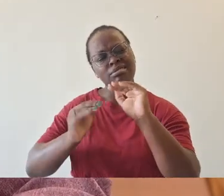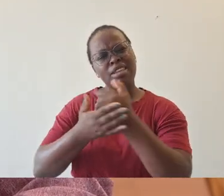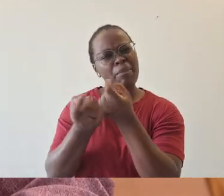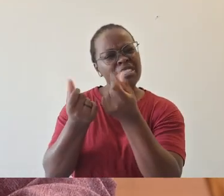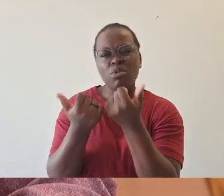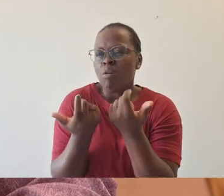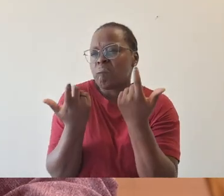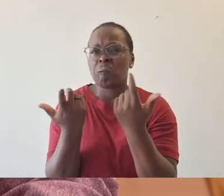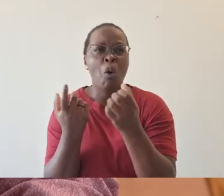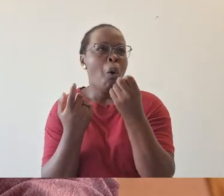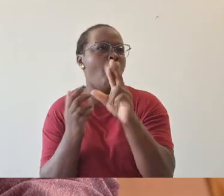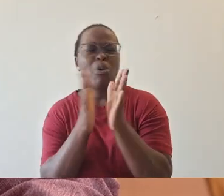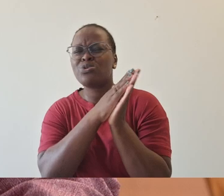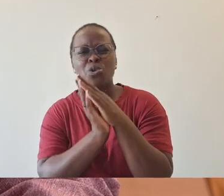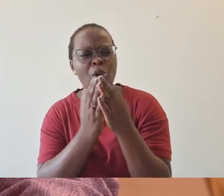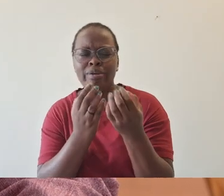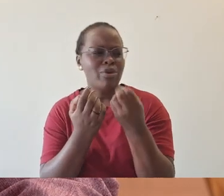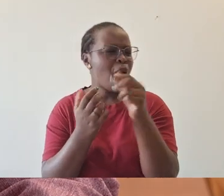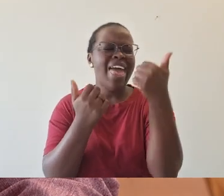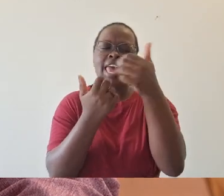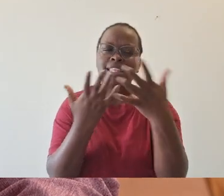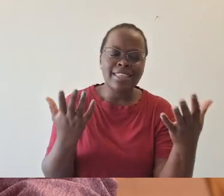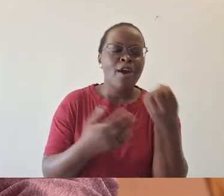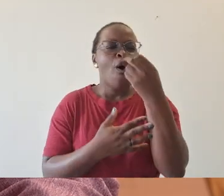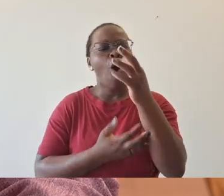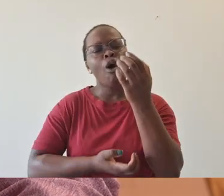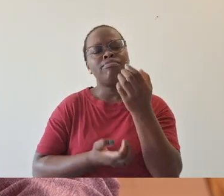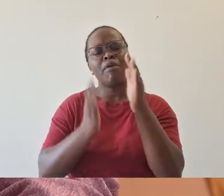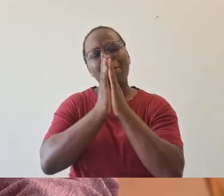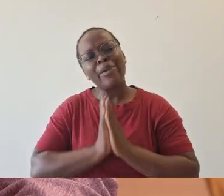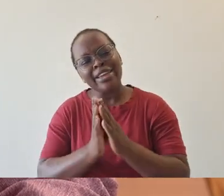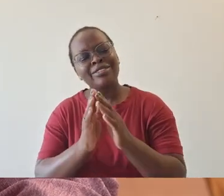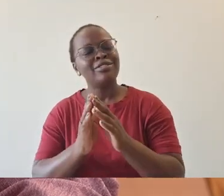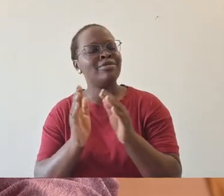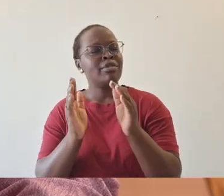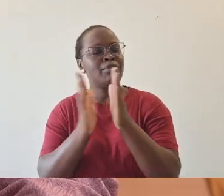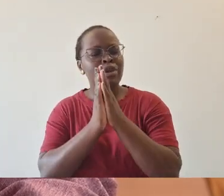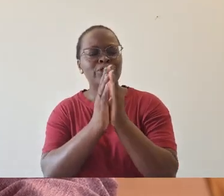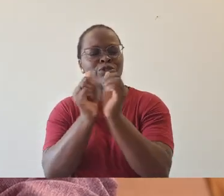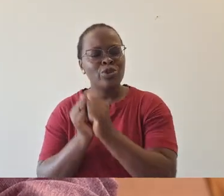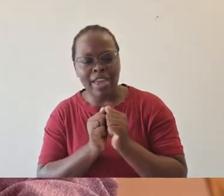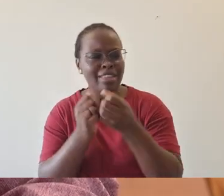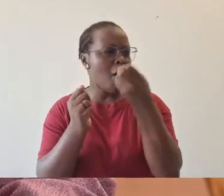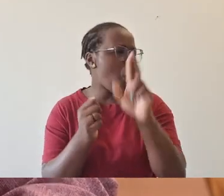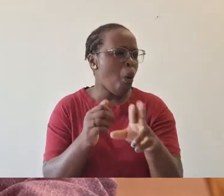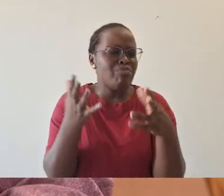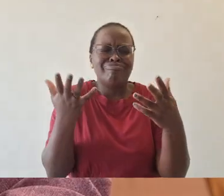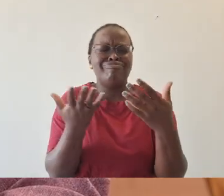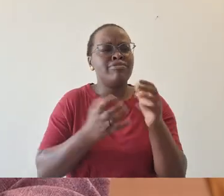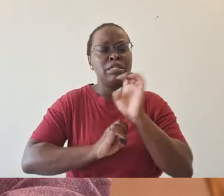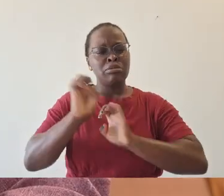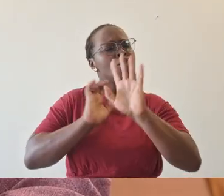it was interesting that even times to really bond, pray together, think about the day together, eat together, became a